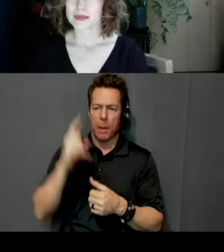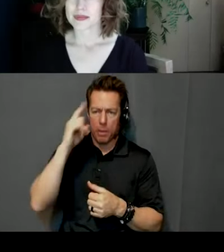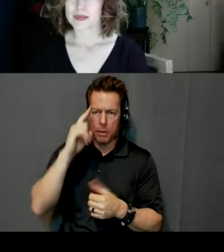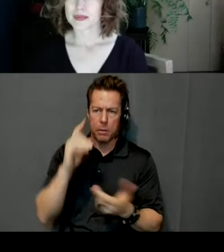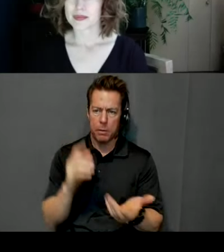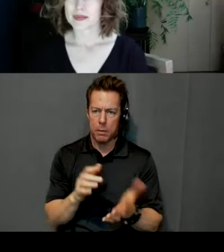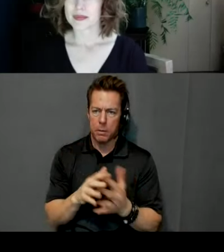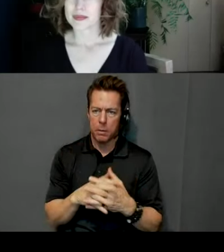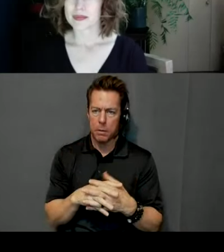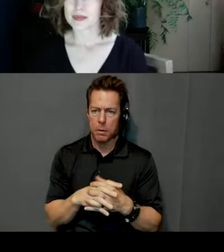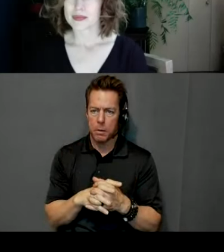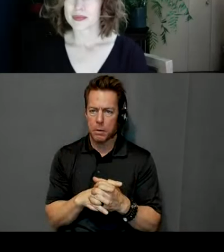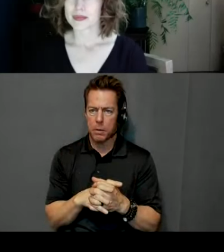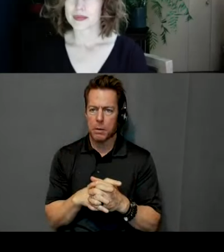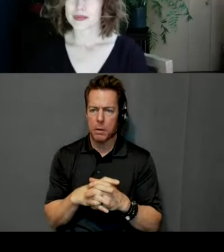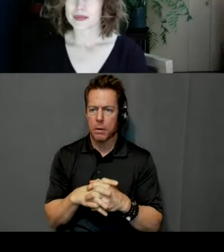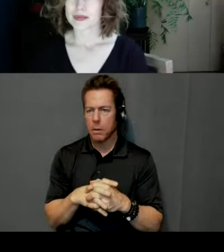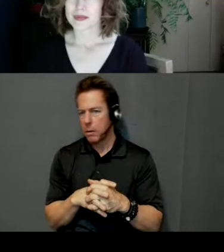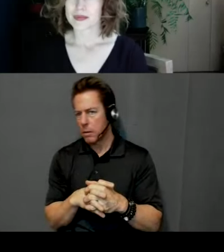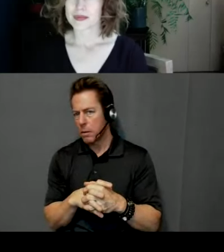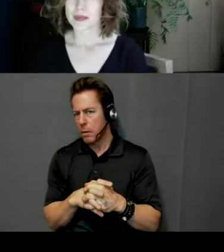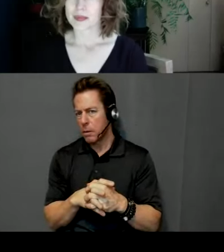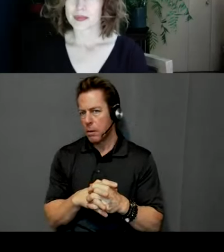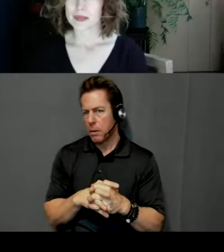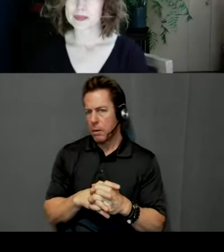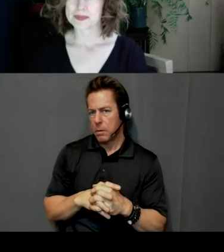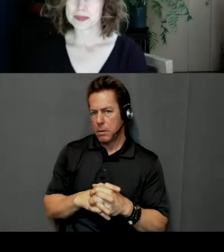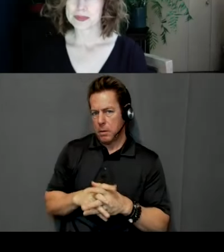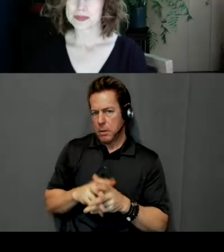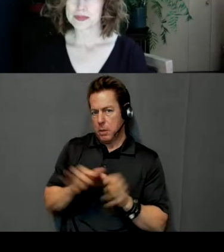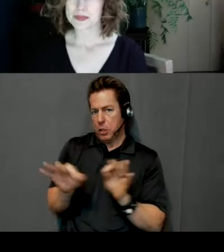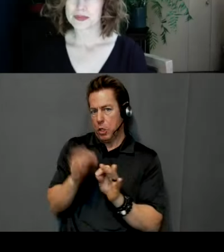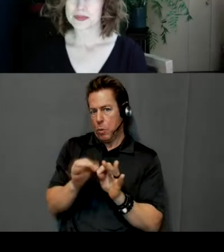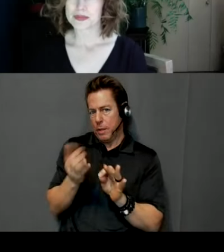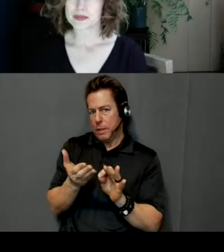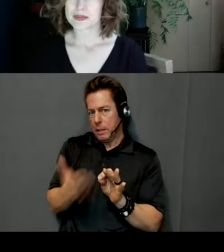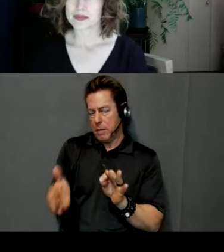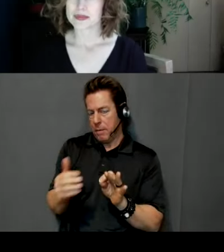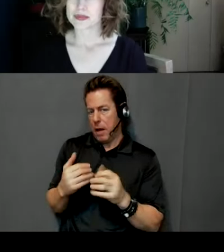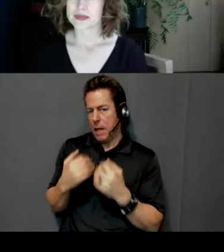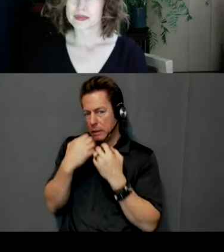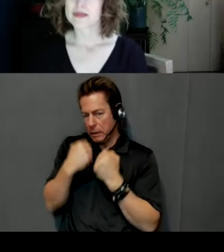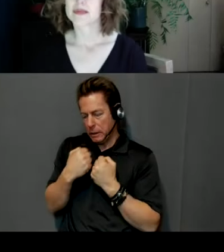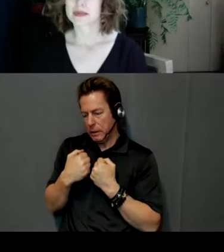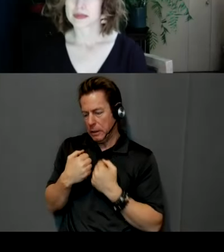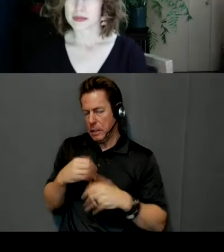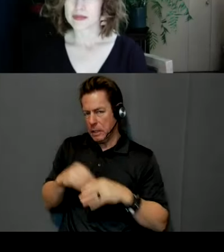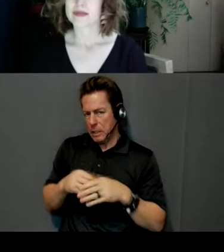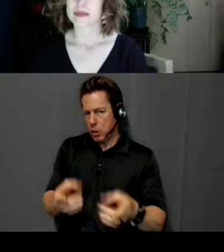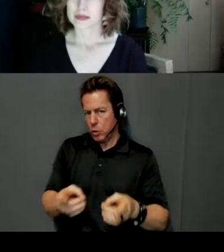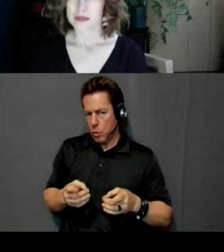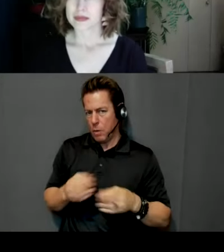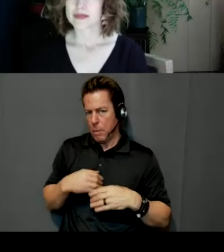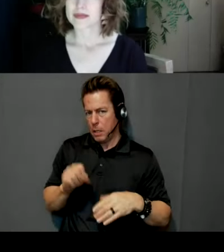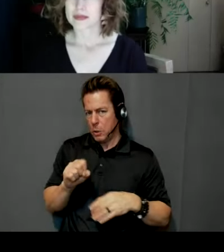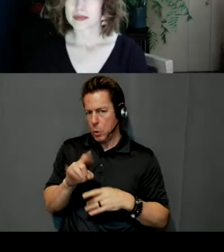like with the sewn stuff, I keep it more to myself. So like I have it in a drawer in my studio. And when I do it, I